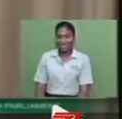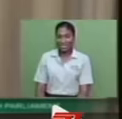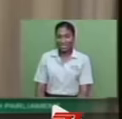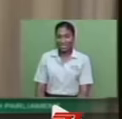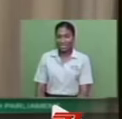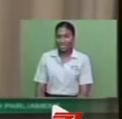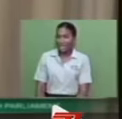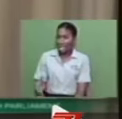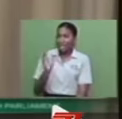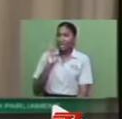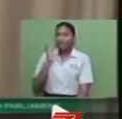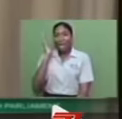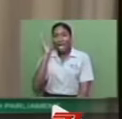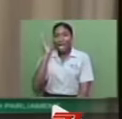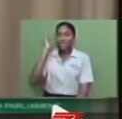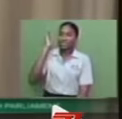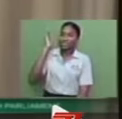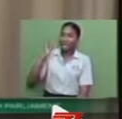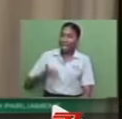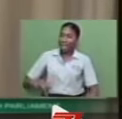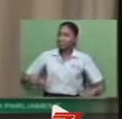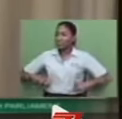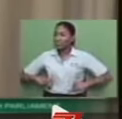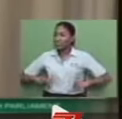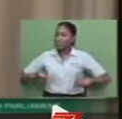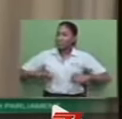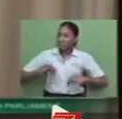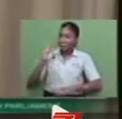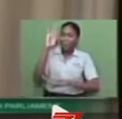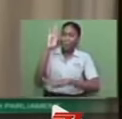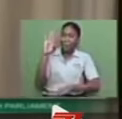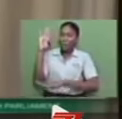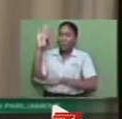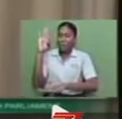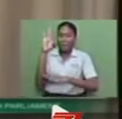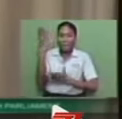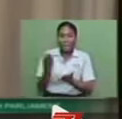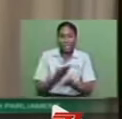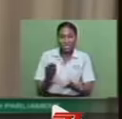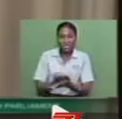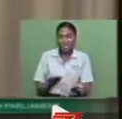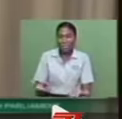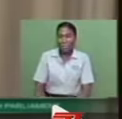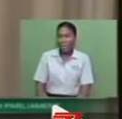budget after budget. These promises are broken. We don't have